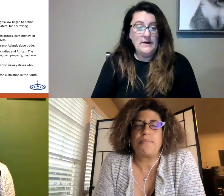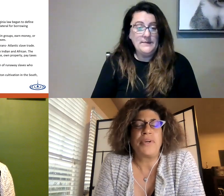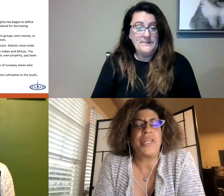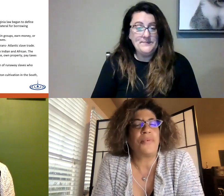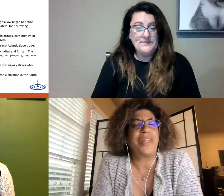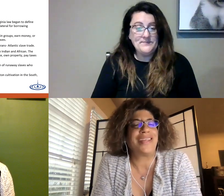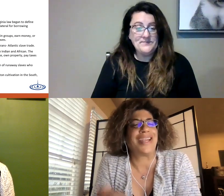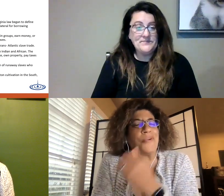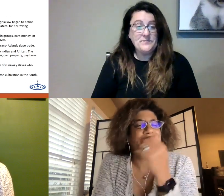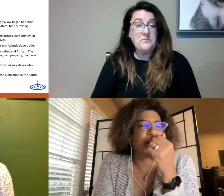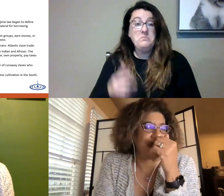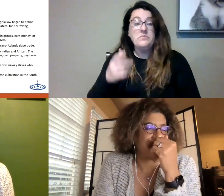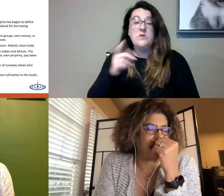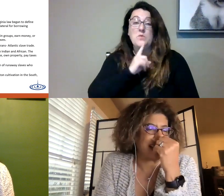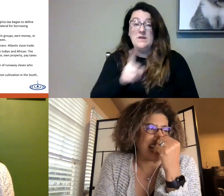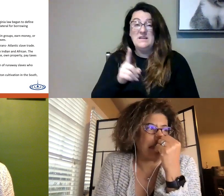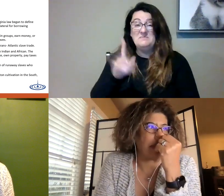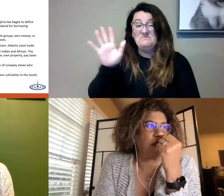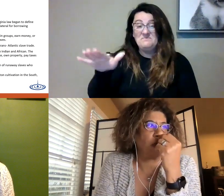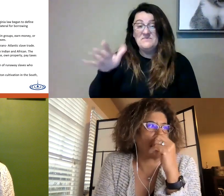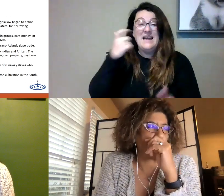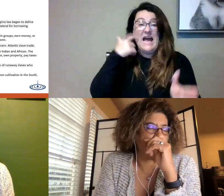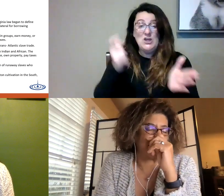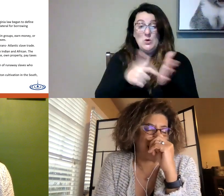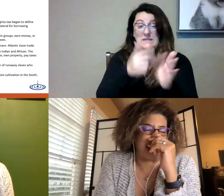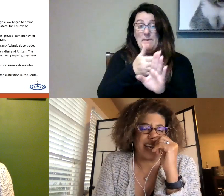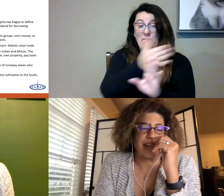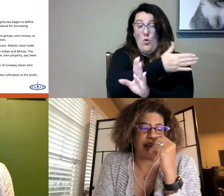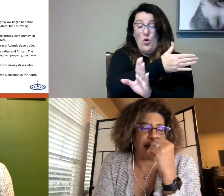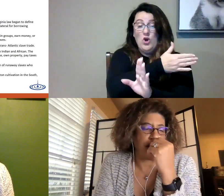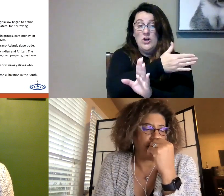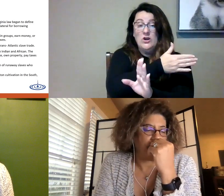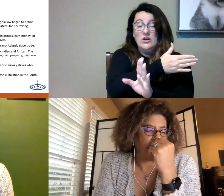So, Preeti, the one thing that I was noticing on the slide before was that